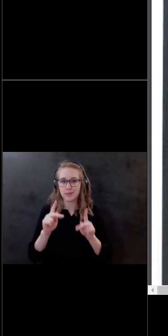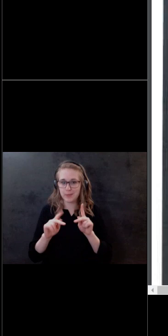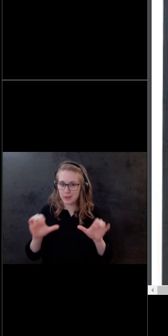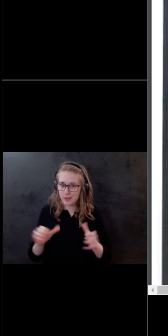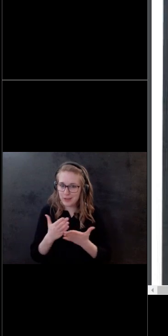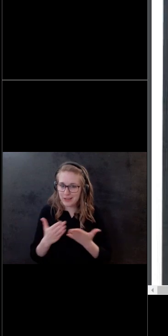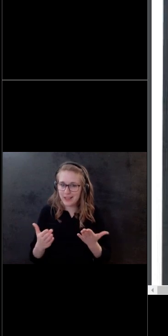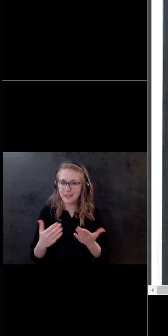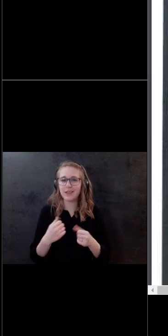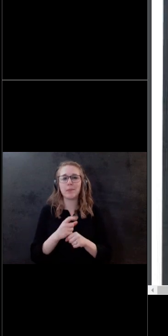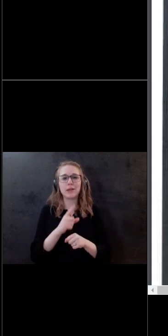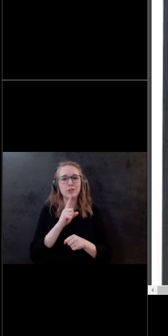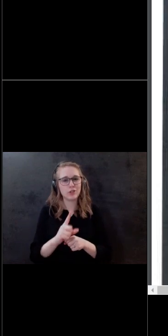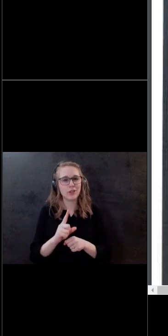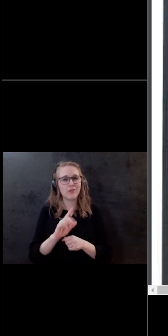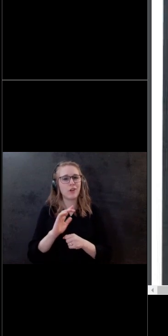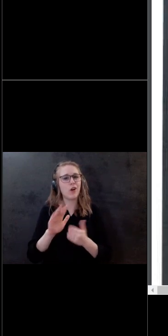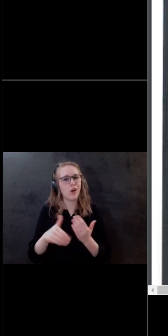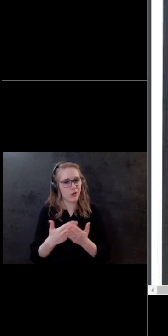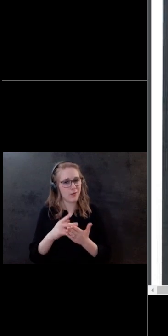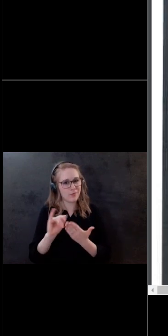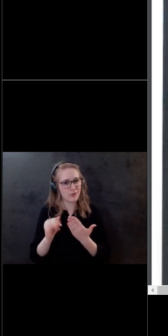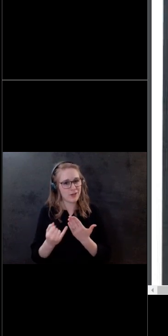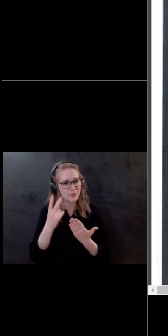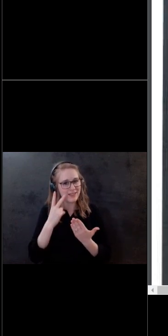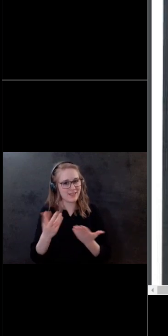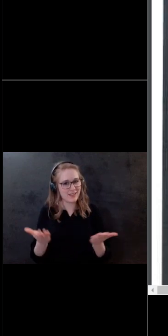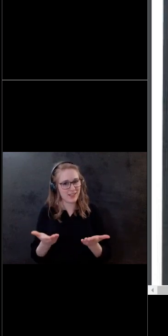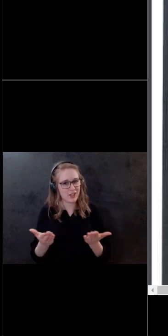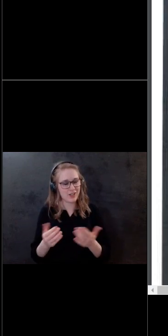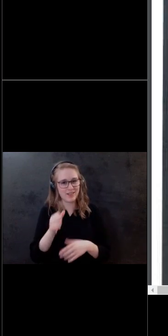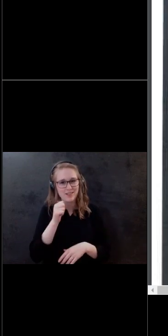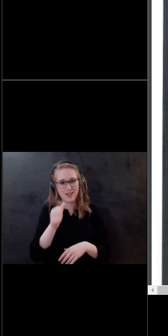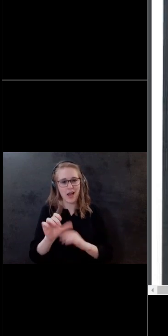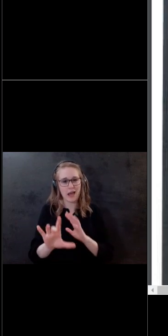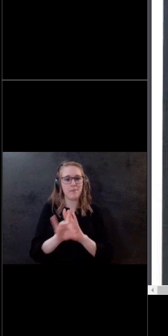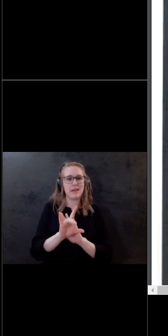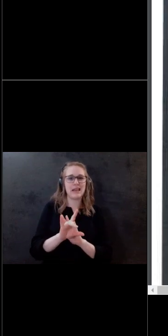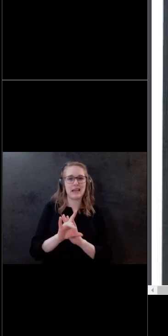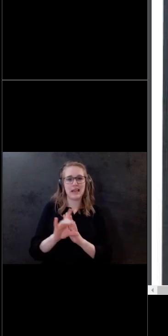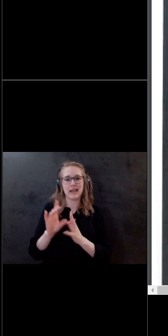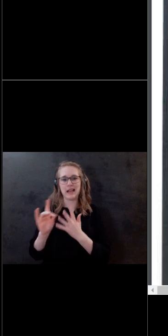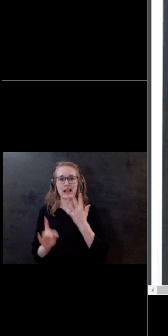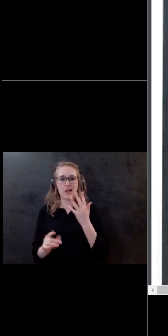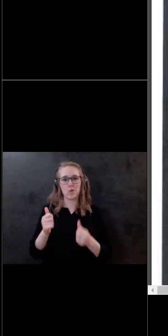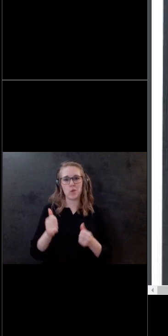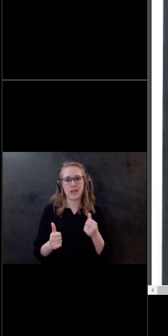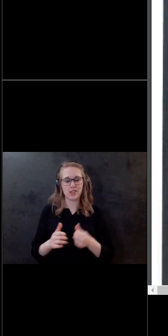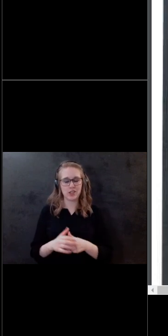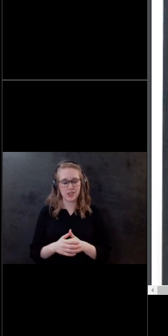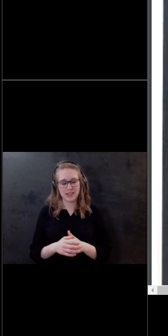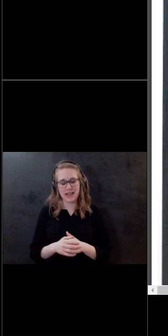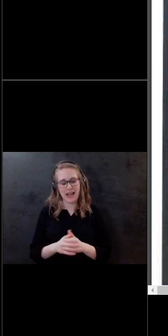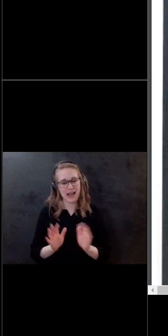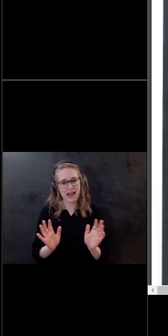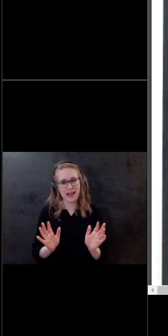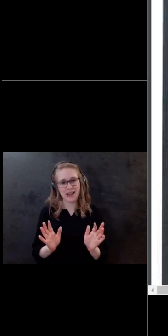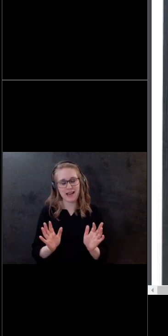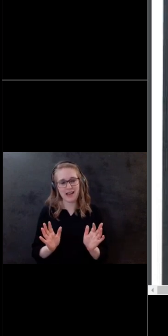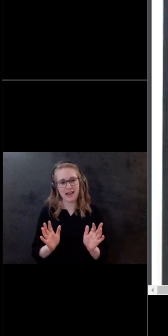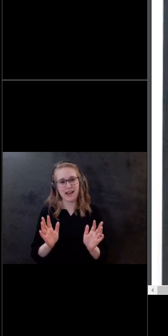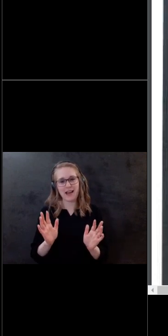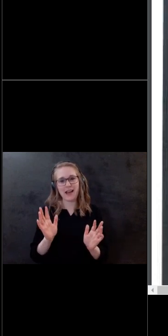make sure that we do this for every single project that we see here and not picking and choosing which ones it is. And, you know, I hear